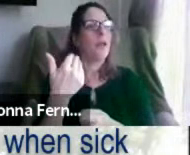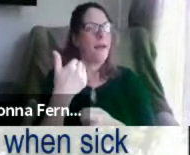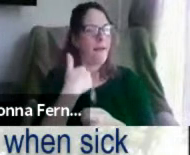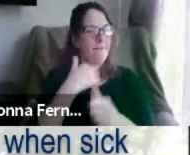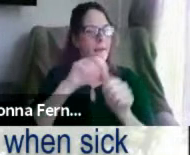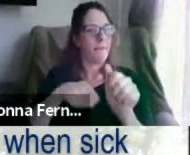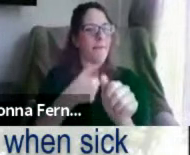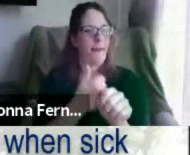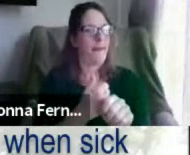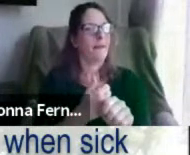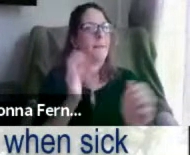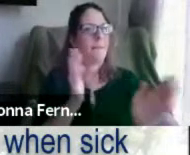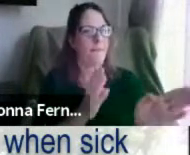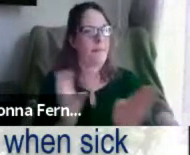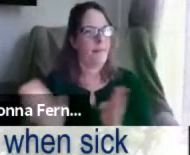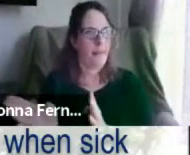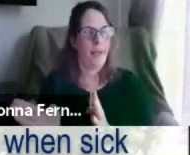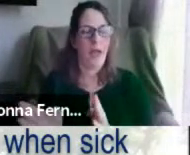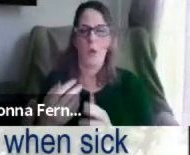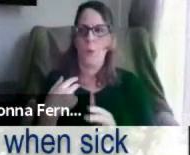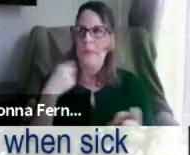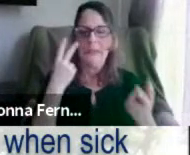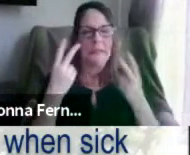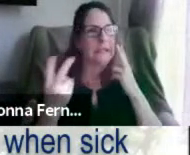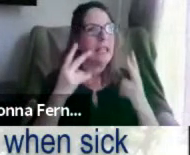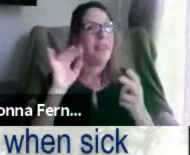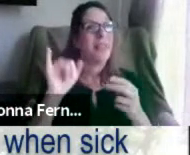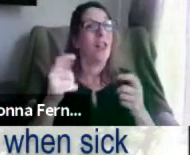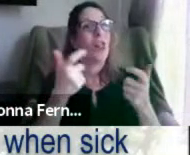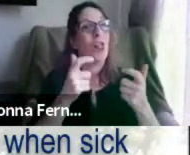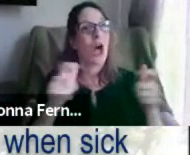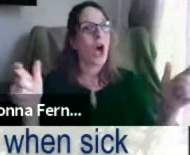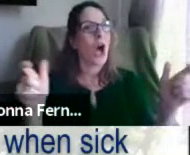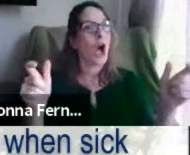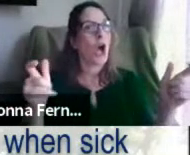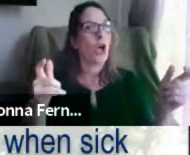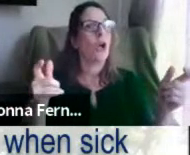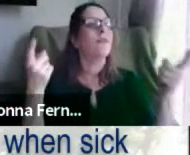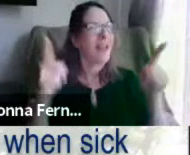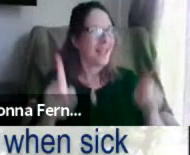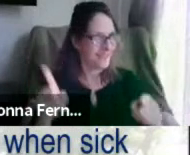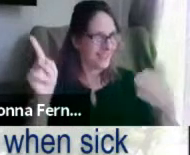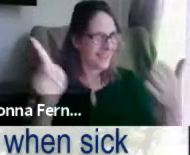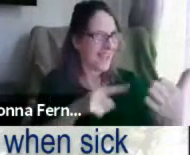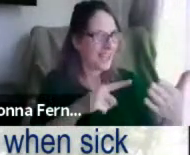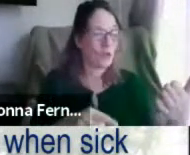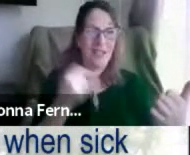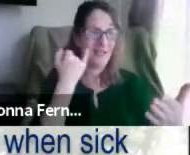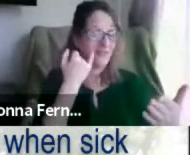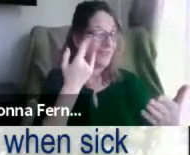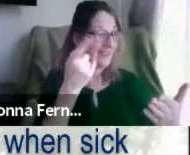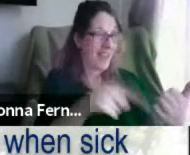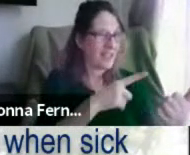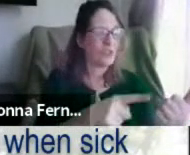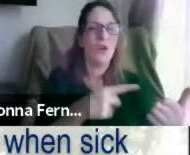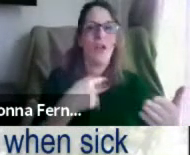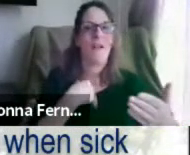plan. Unfortunately, as we've seen, a lot of these larger events have been canceled, so we need to have a contingency plan for